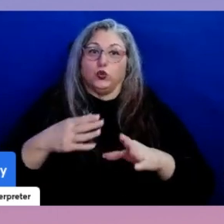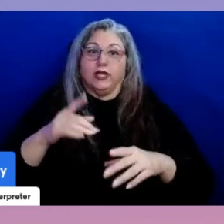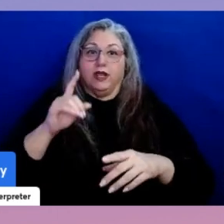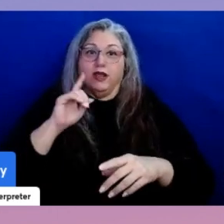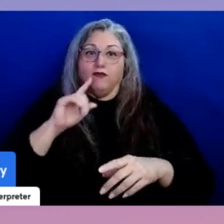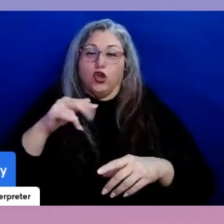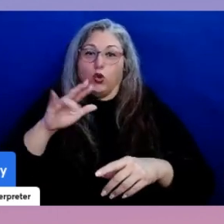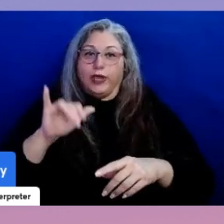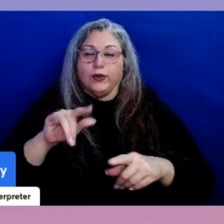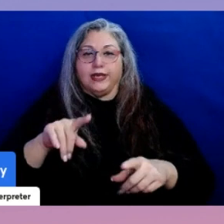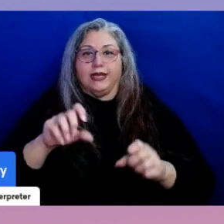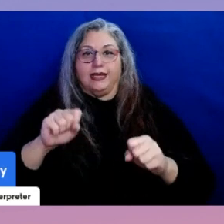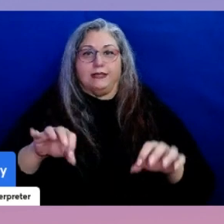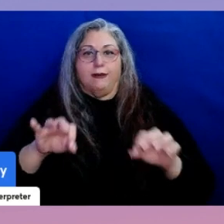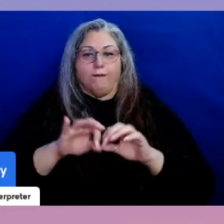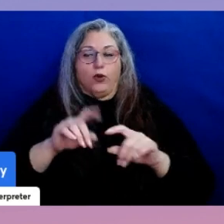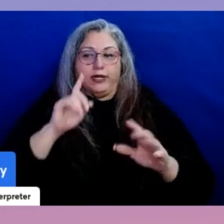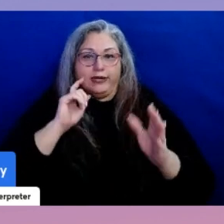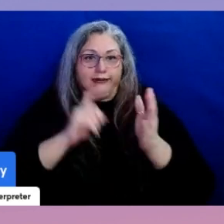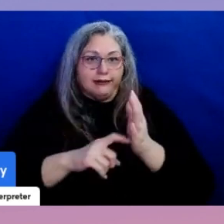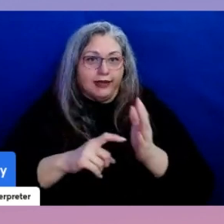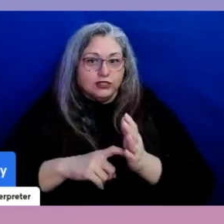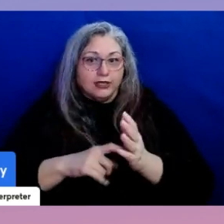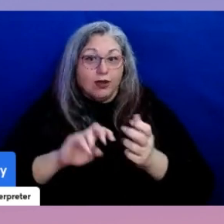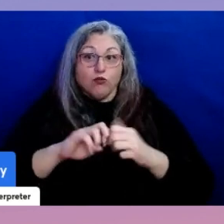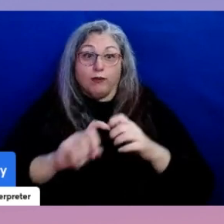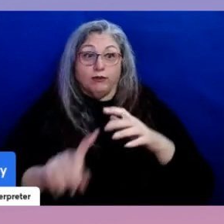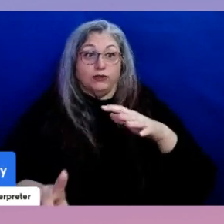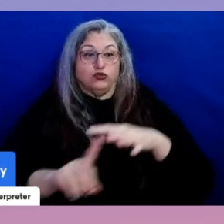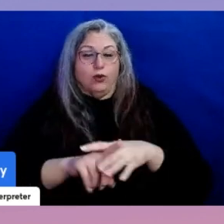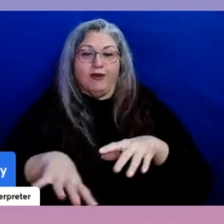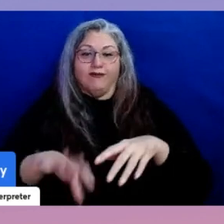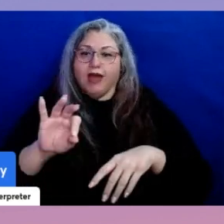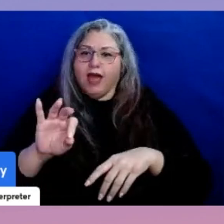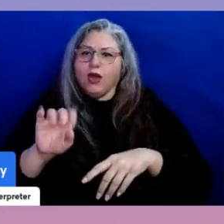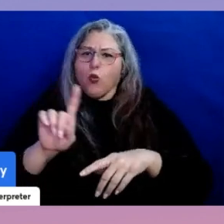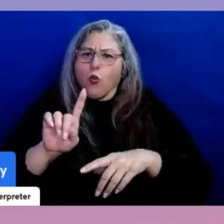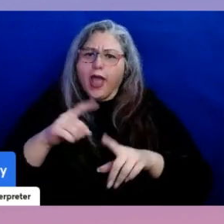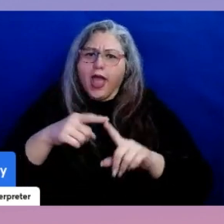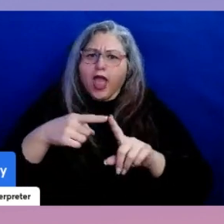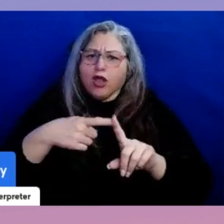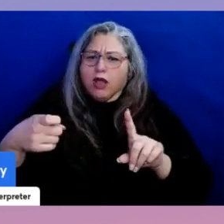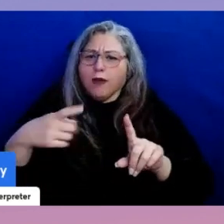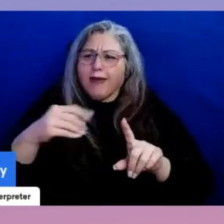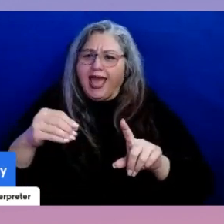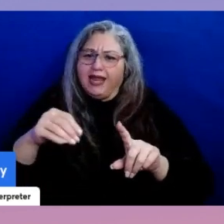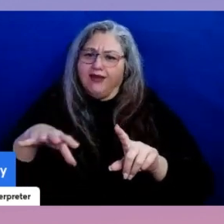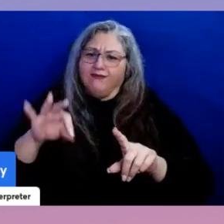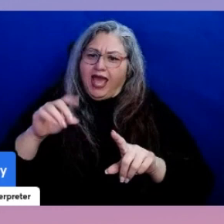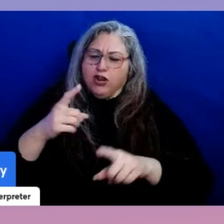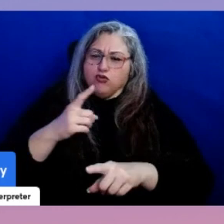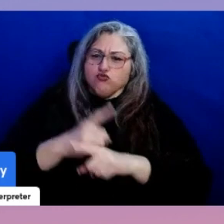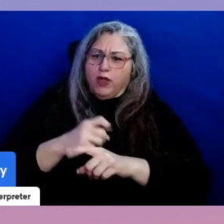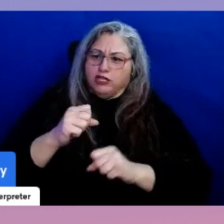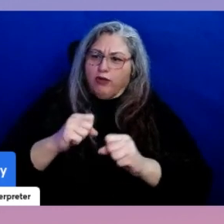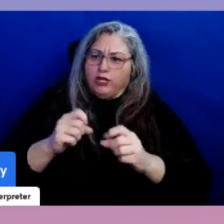When problems arise, identifying the root cause and implementing effective troubleshooting strategies requires a deep understanding of the